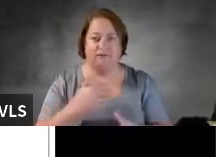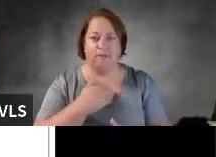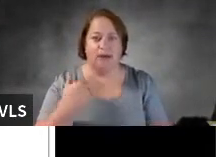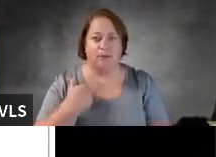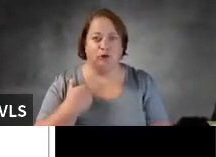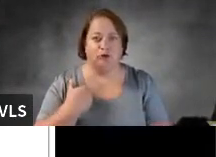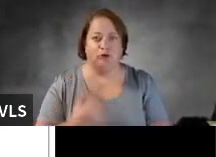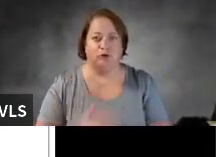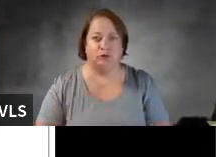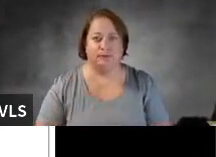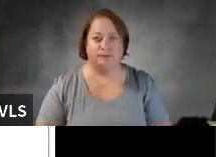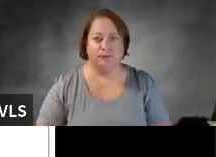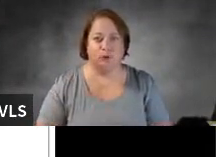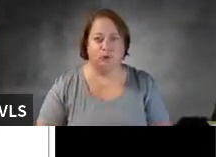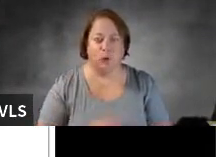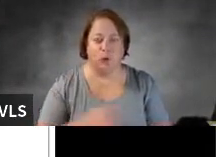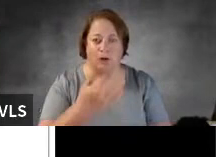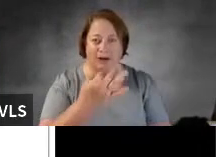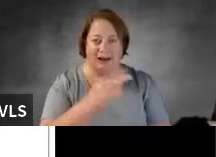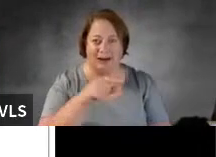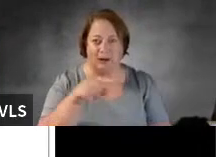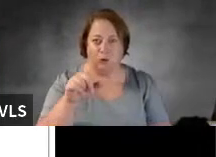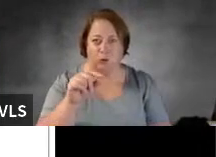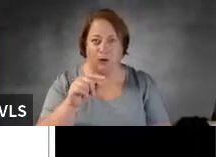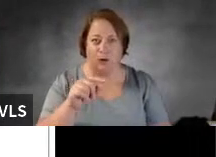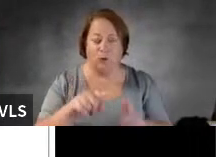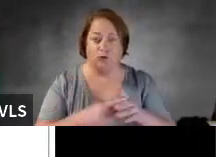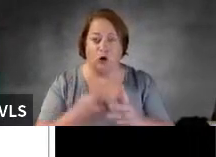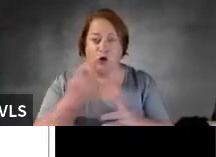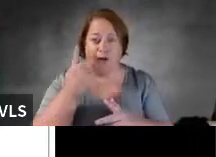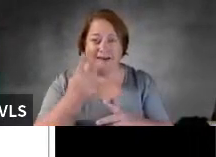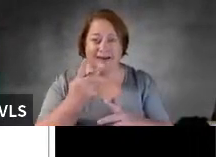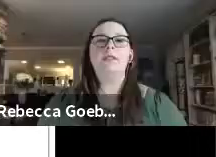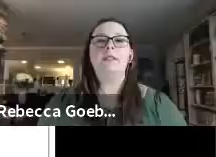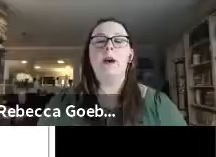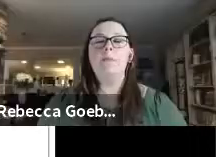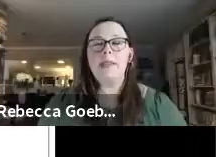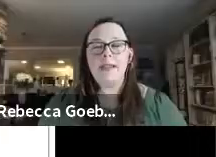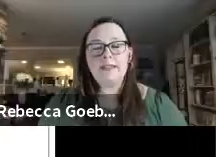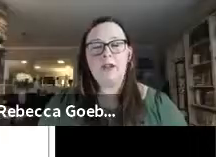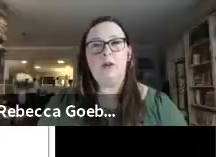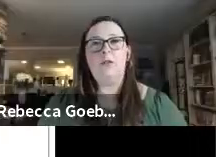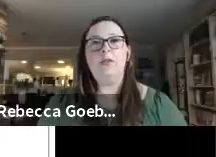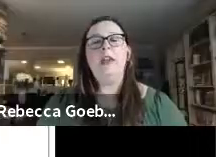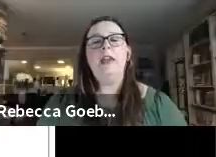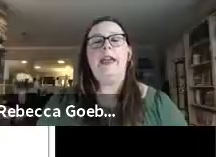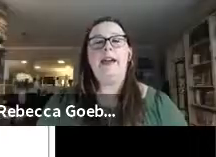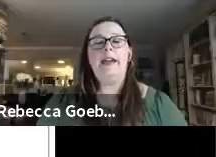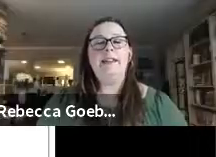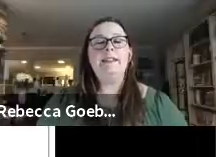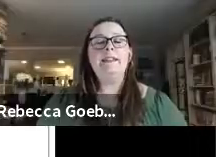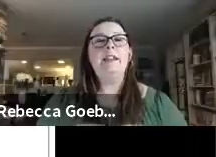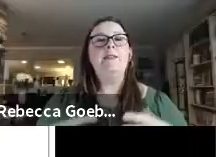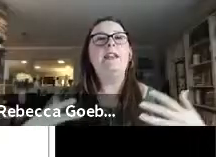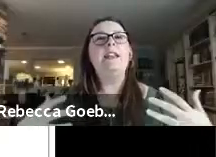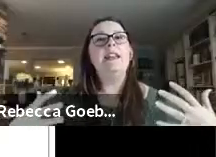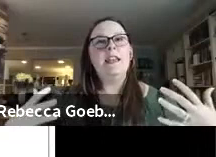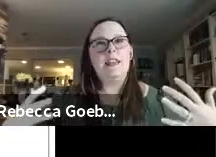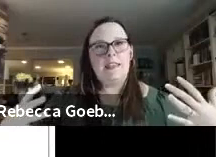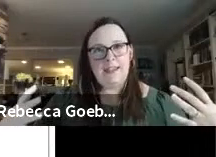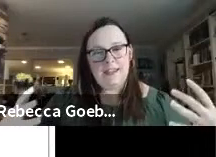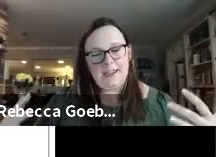So 2019-20, we really started seeing the needle move. It showed some amazing growth. And